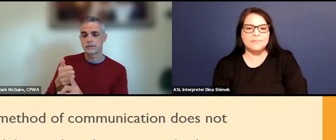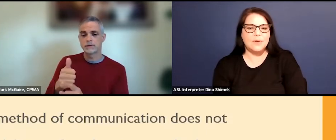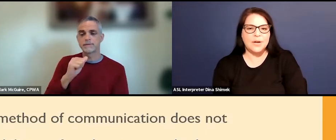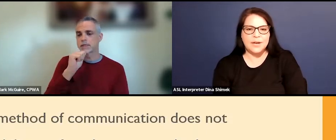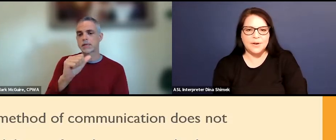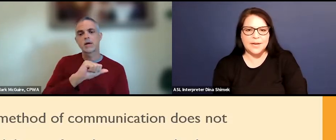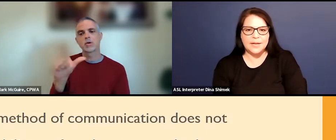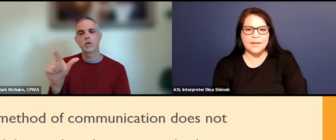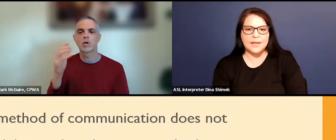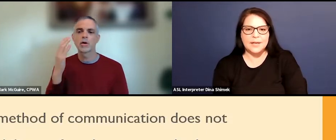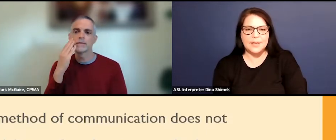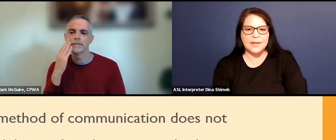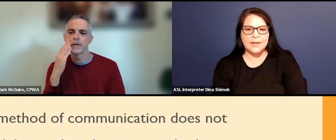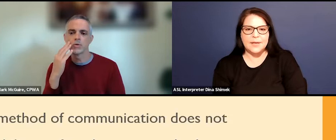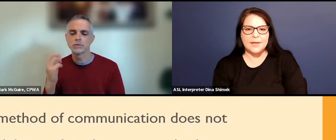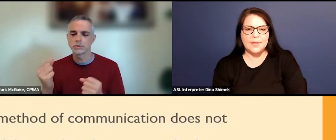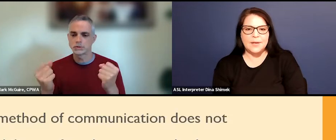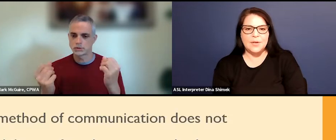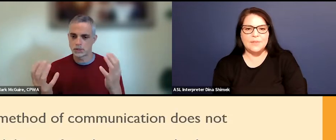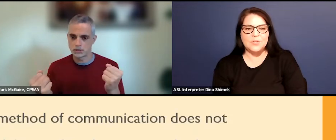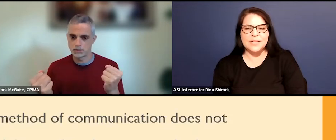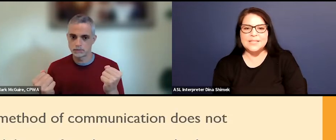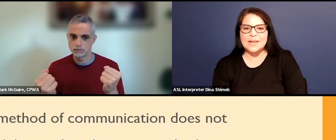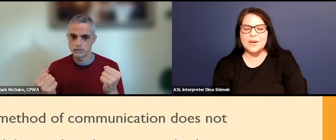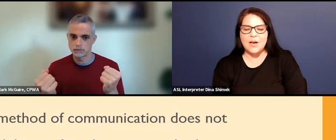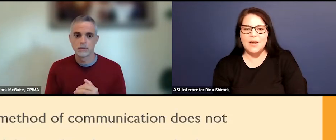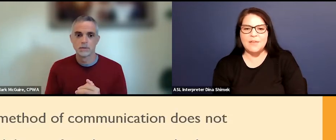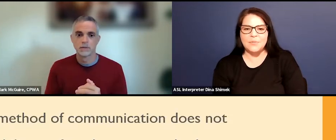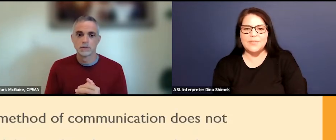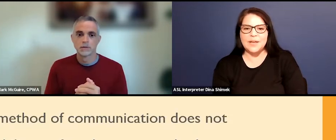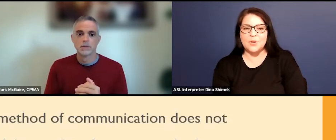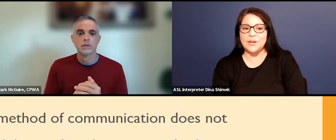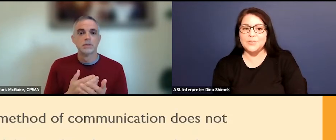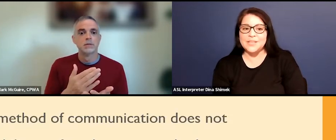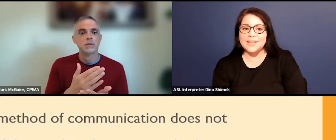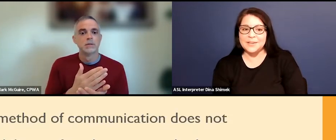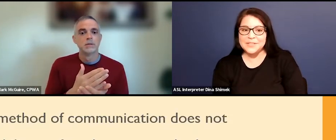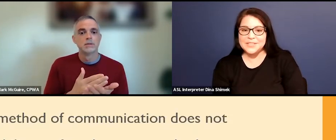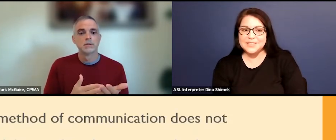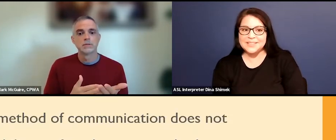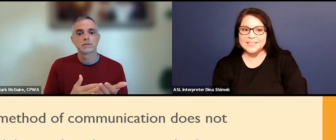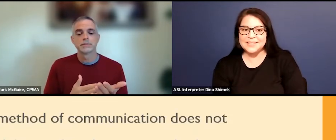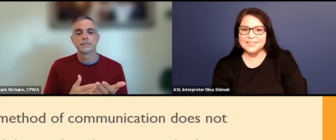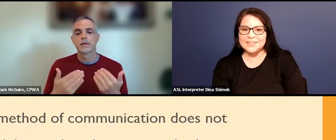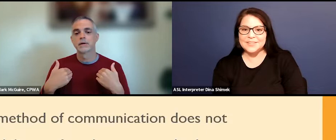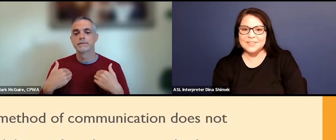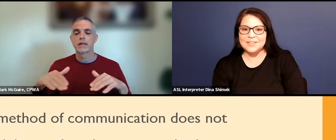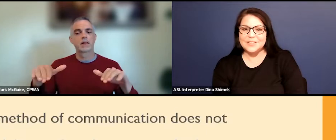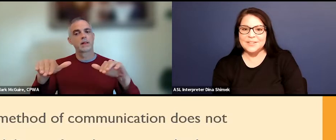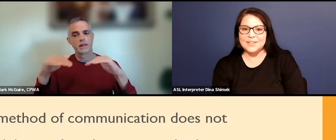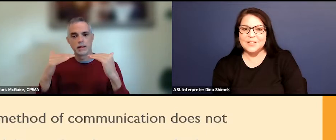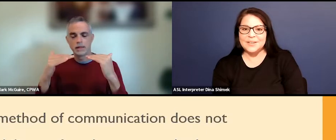deaf, hard of hearing, you have to realize that not everyone in that community knows sign language.